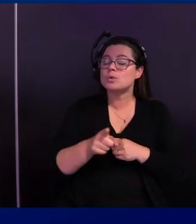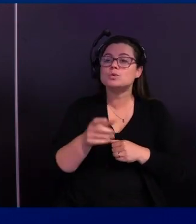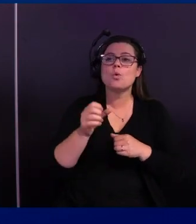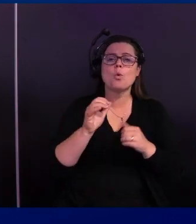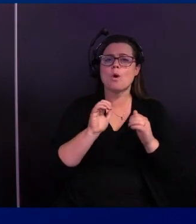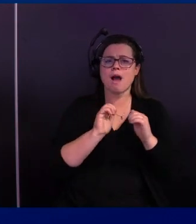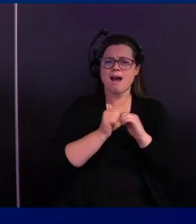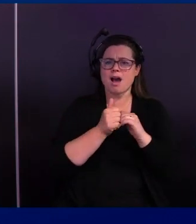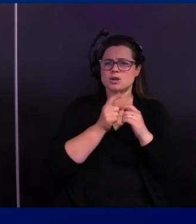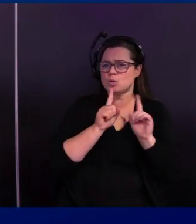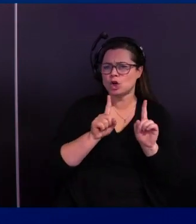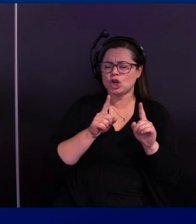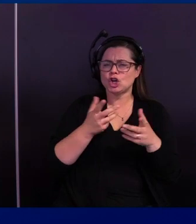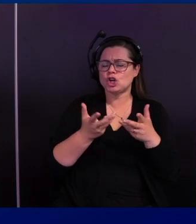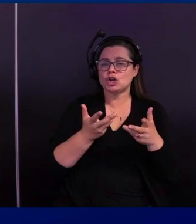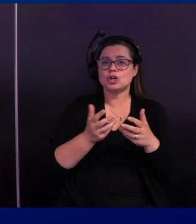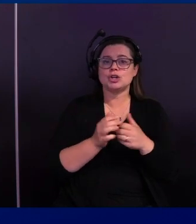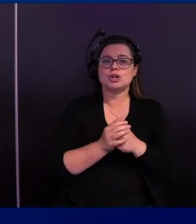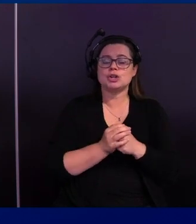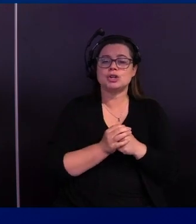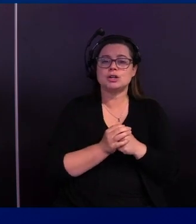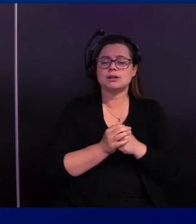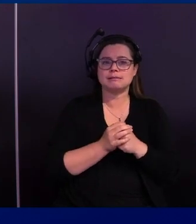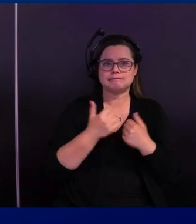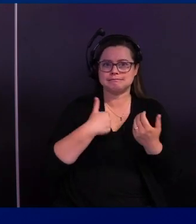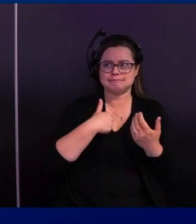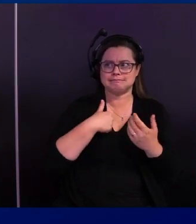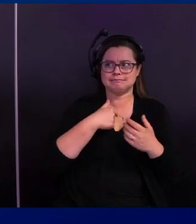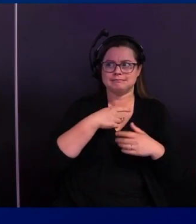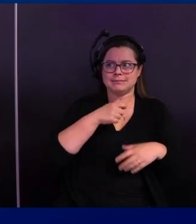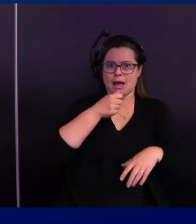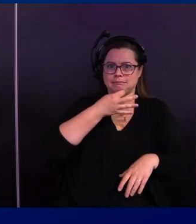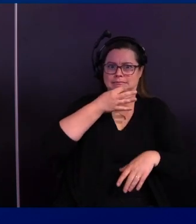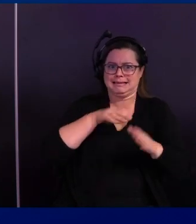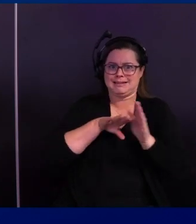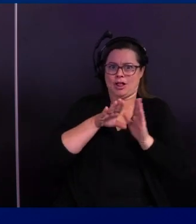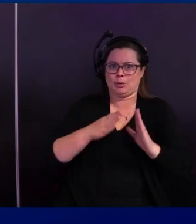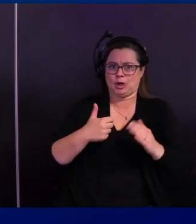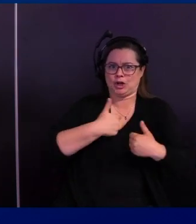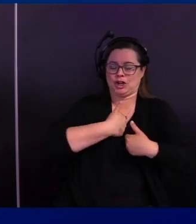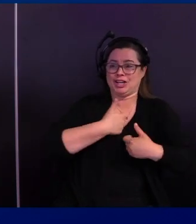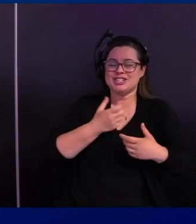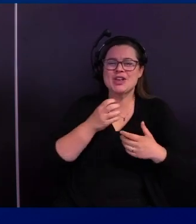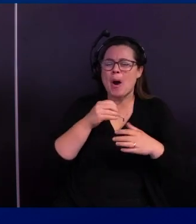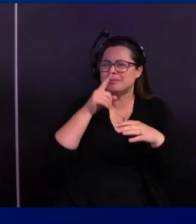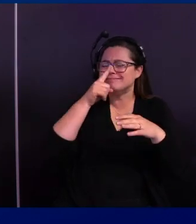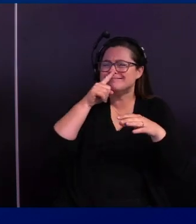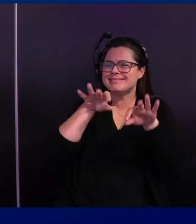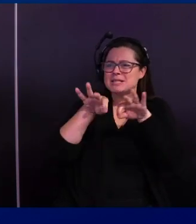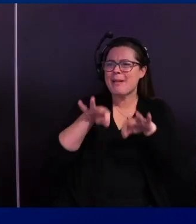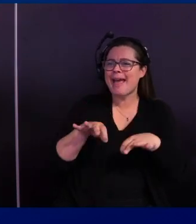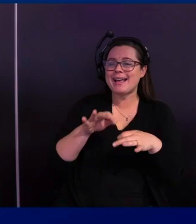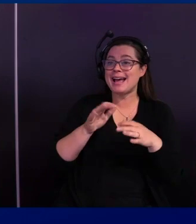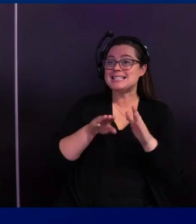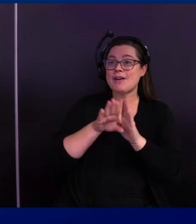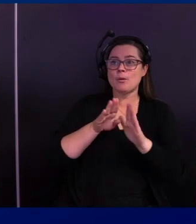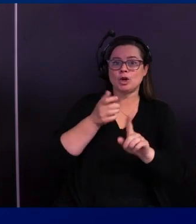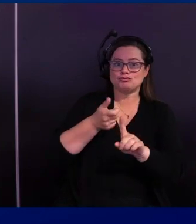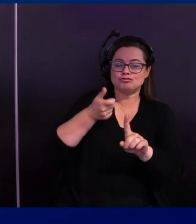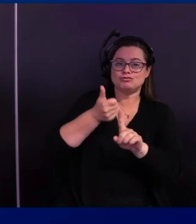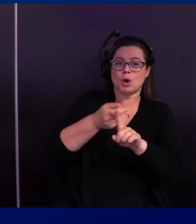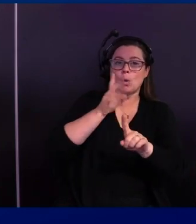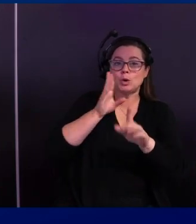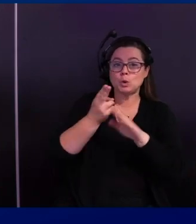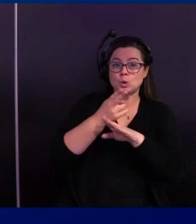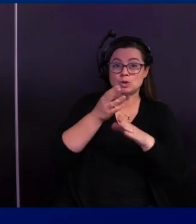that work? Is it just like, I'm not a developer, so explain how a developer would use this new